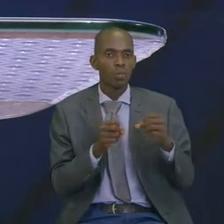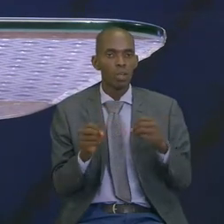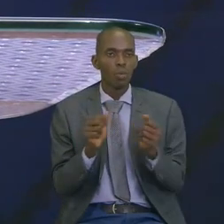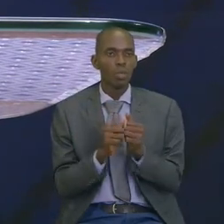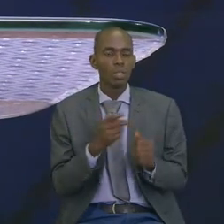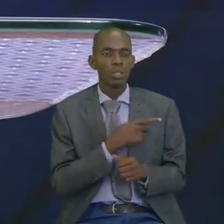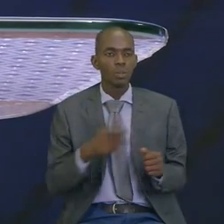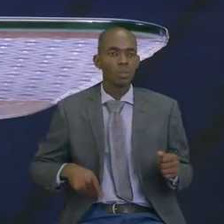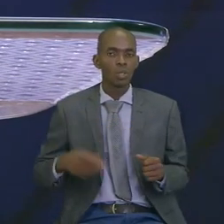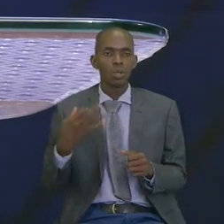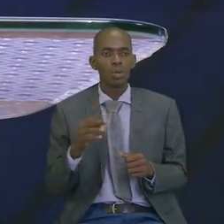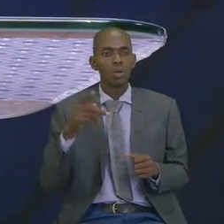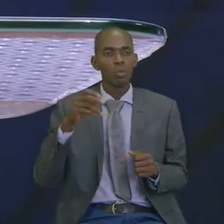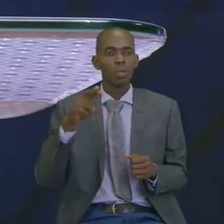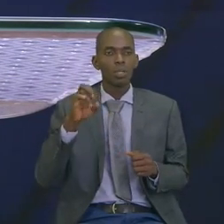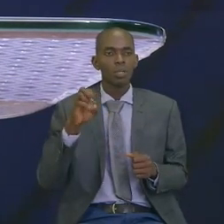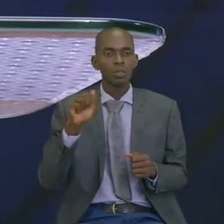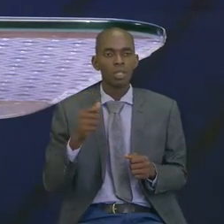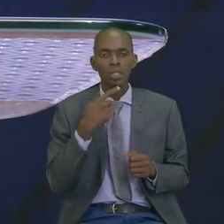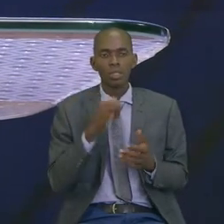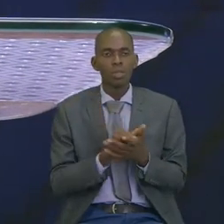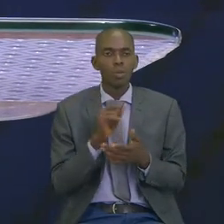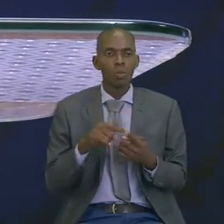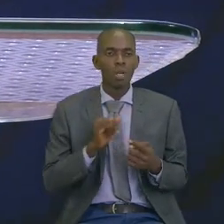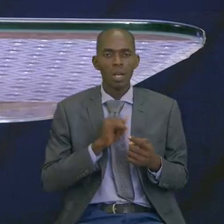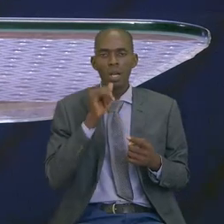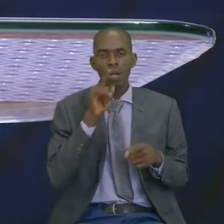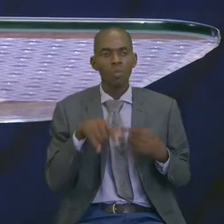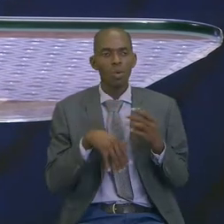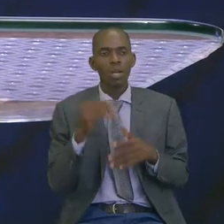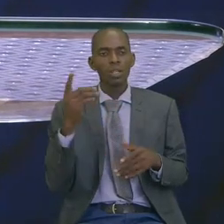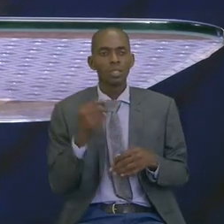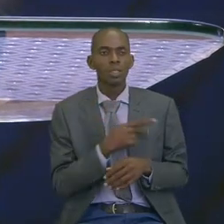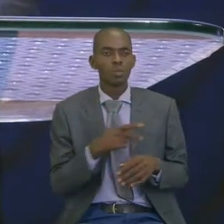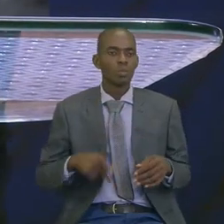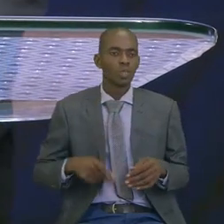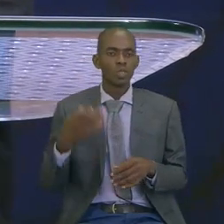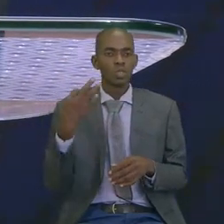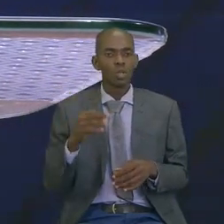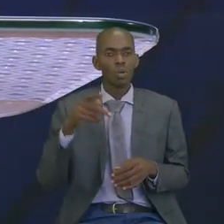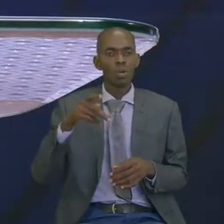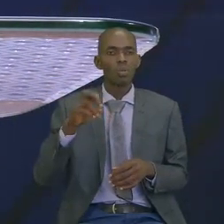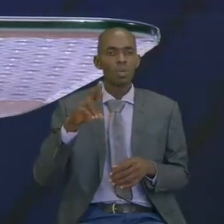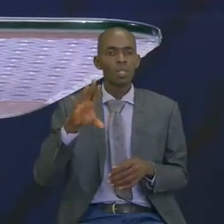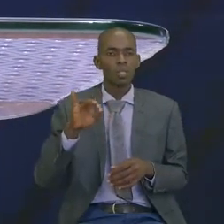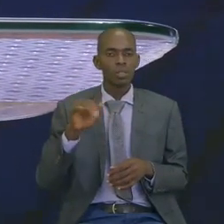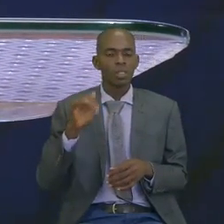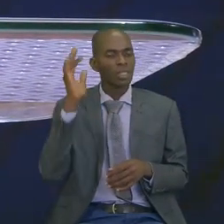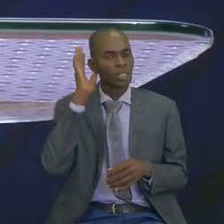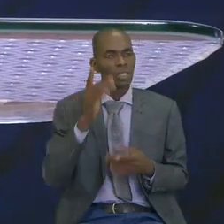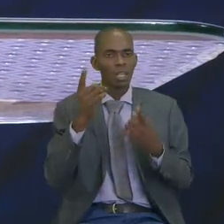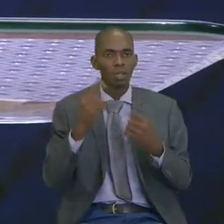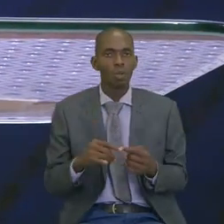am gone forth, lo, the prince of Grecia shall come. What that means is that there are